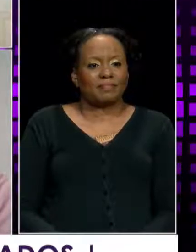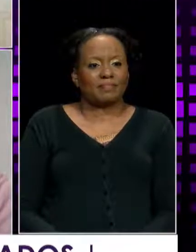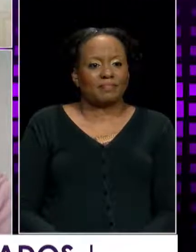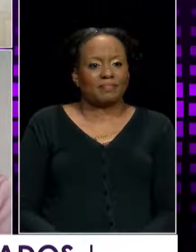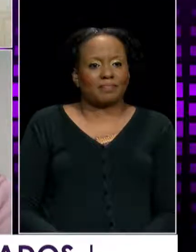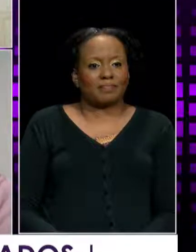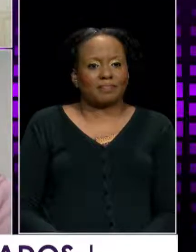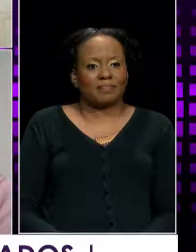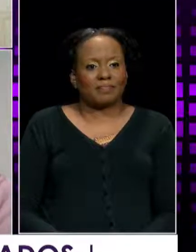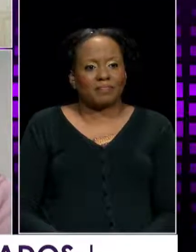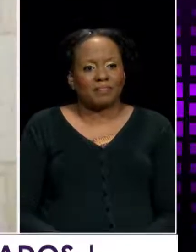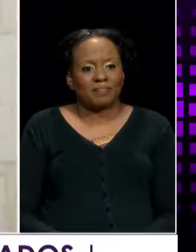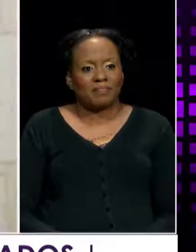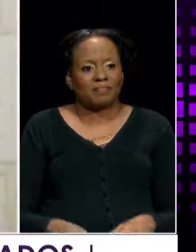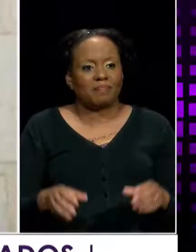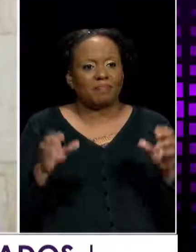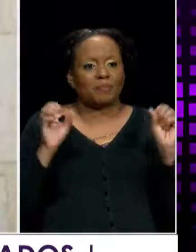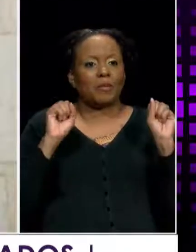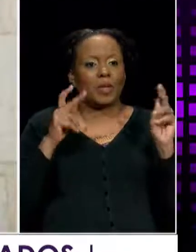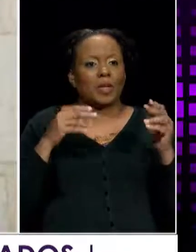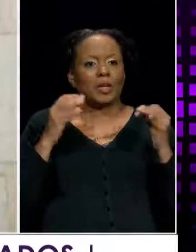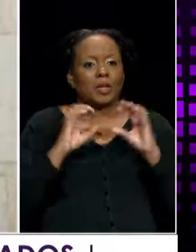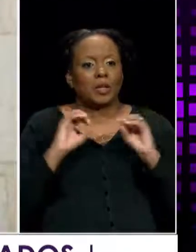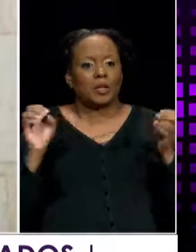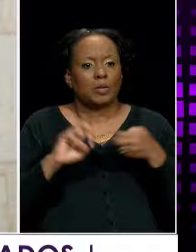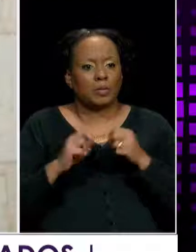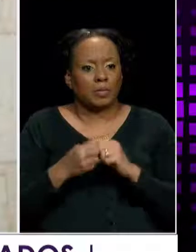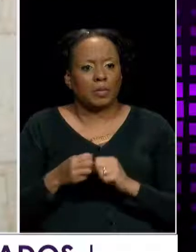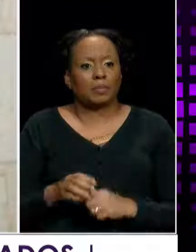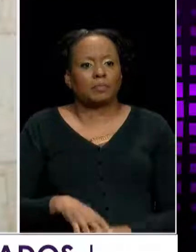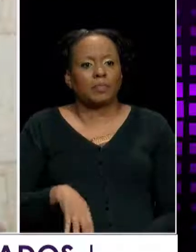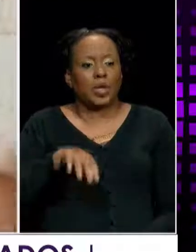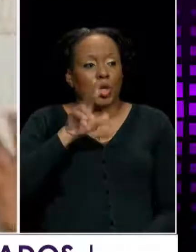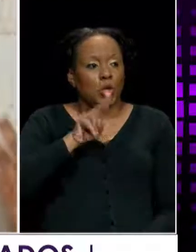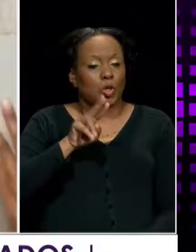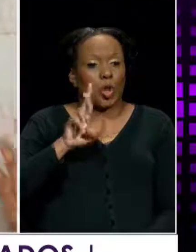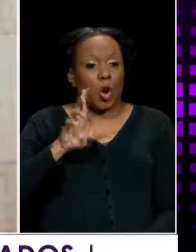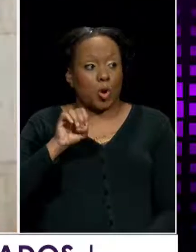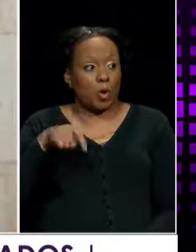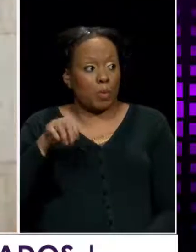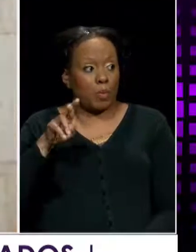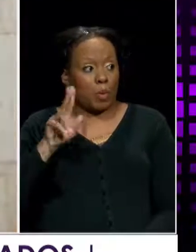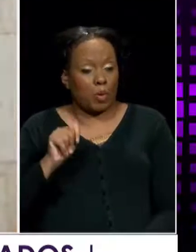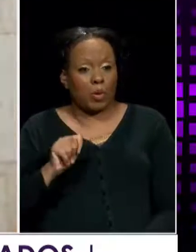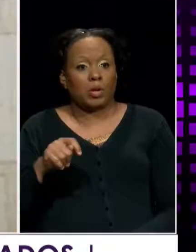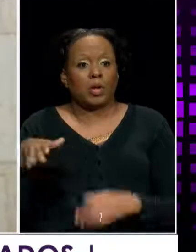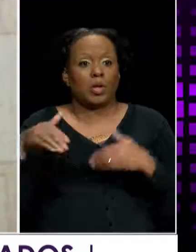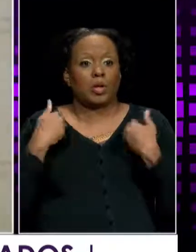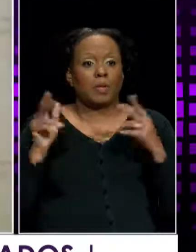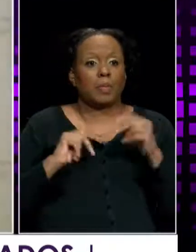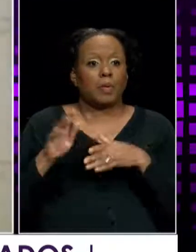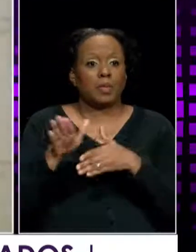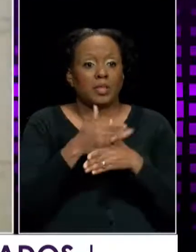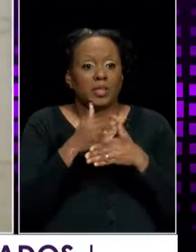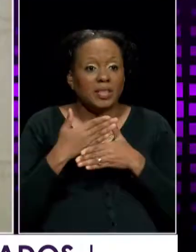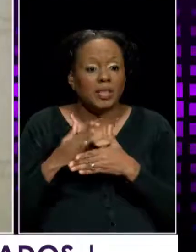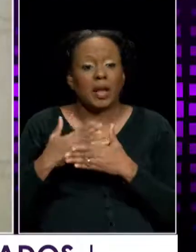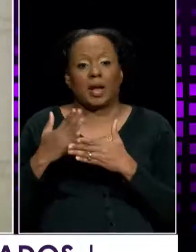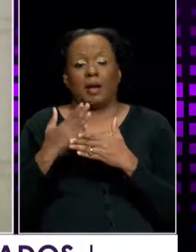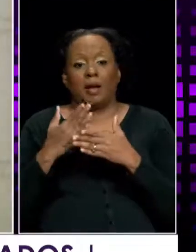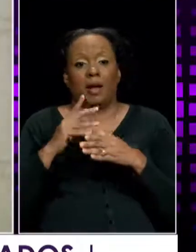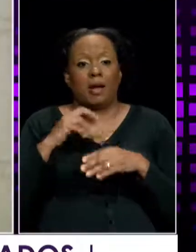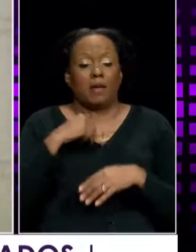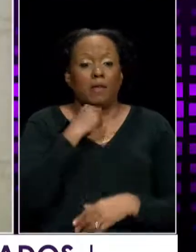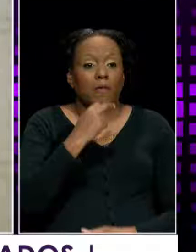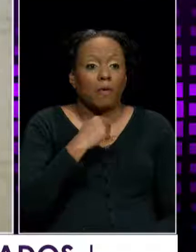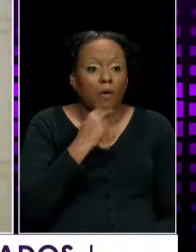Sure, that's no problem. So, Your Report is a platform for young people where they get the opportunity to share their voices, where they get to speak